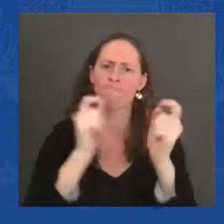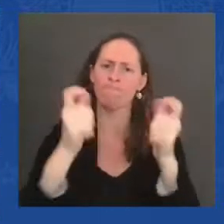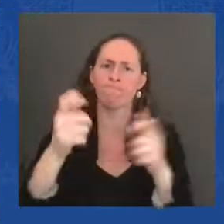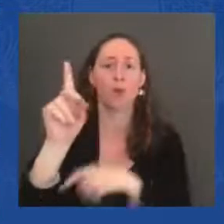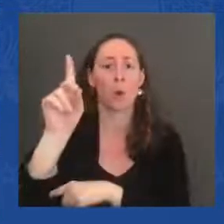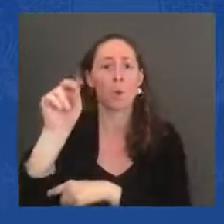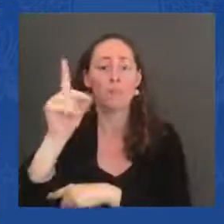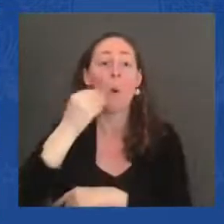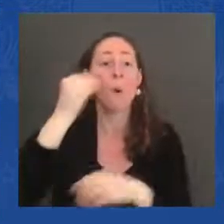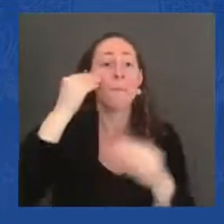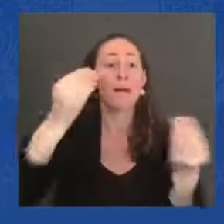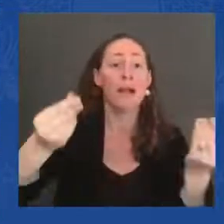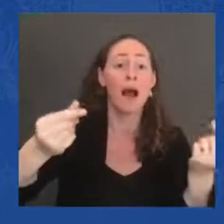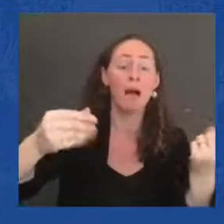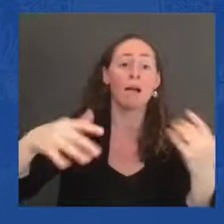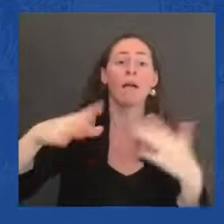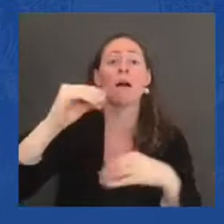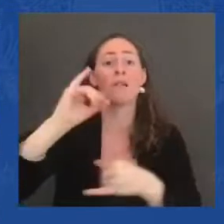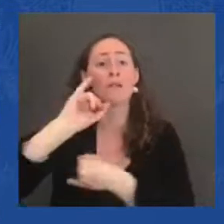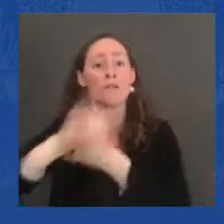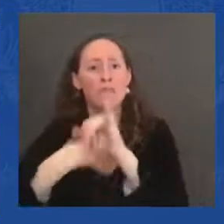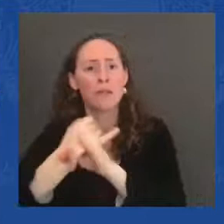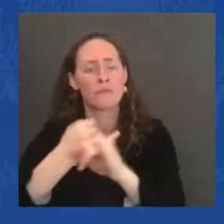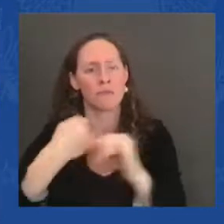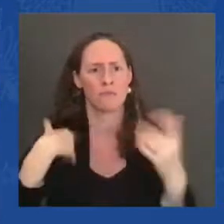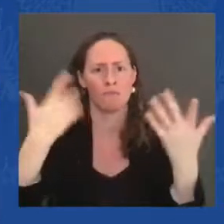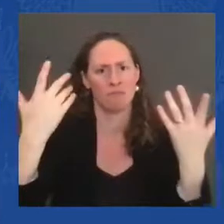for fire suppression,